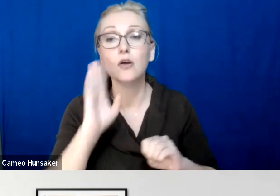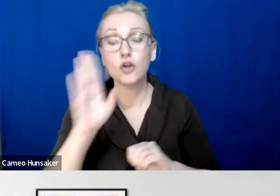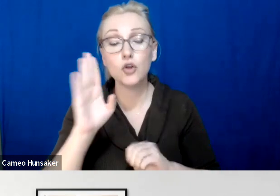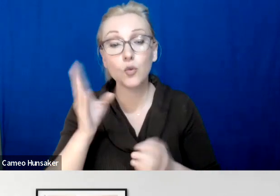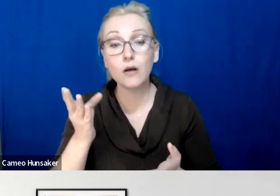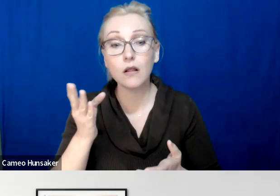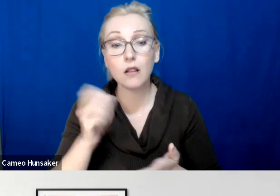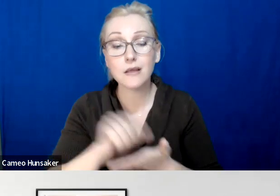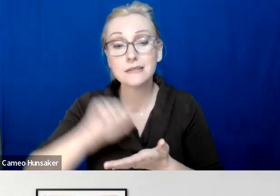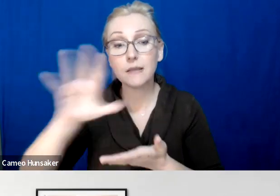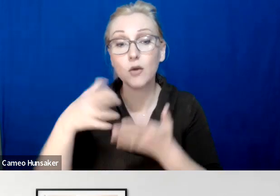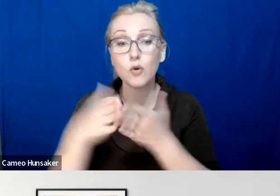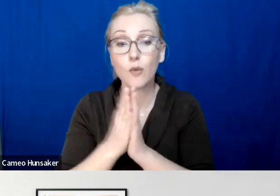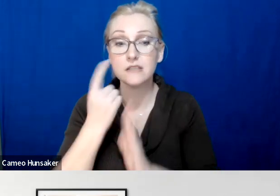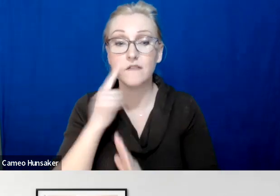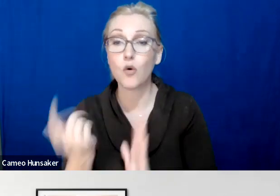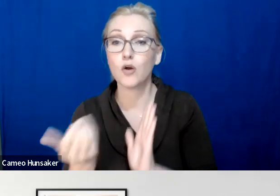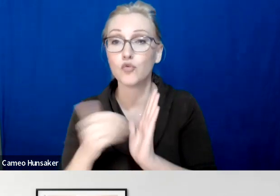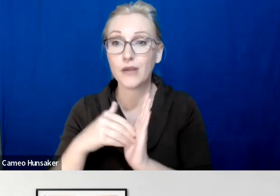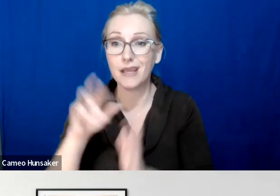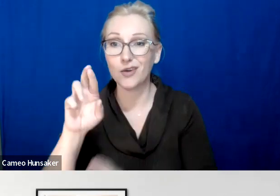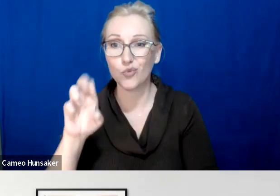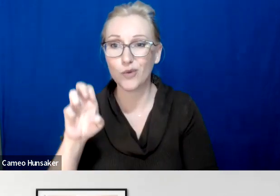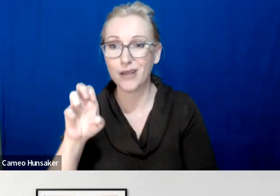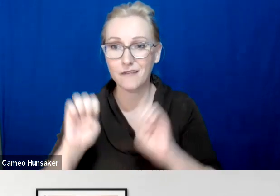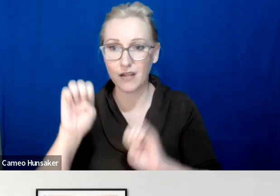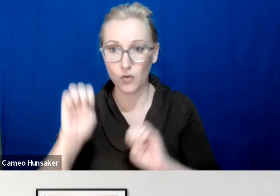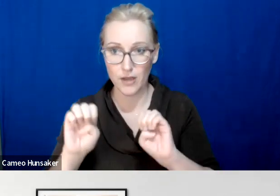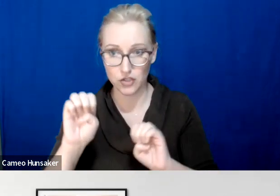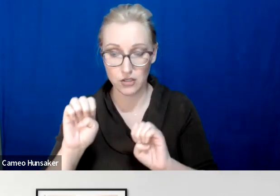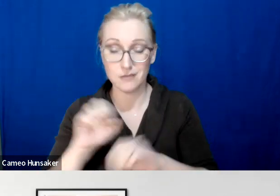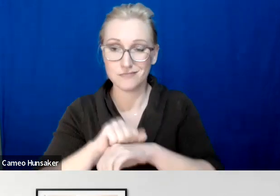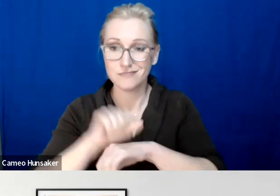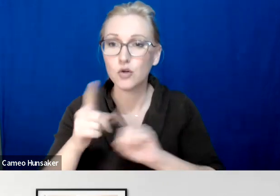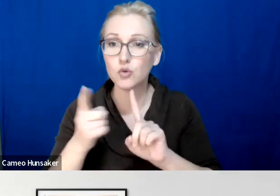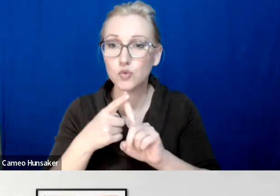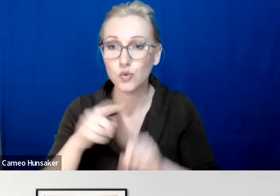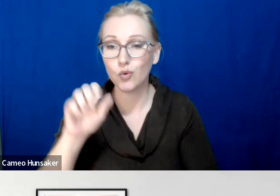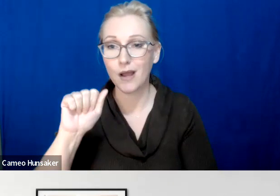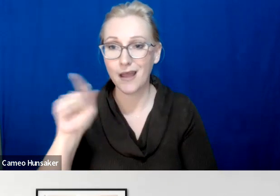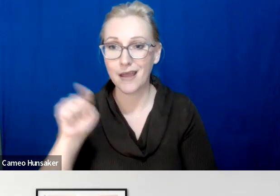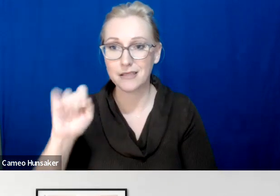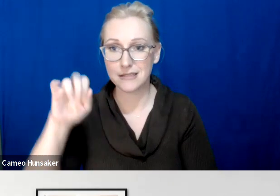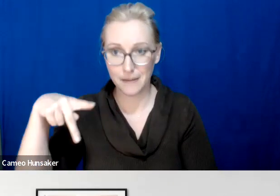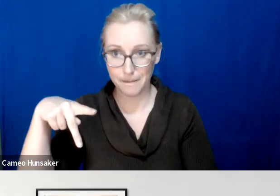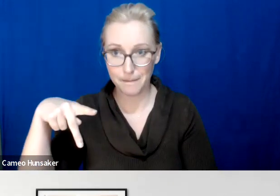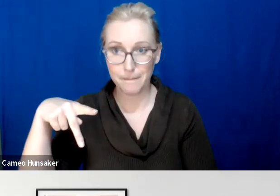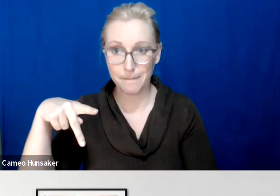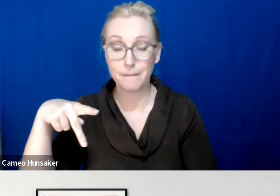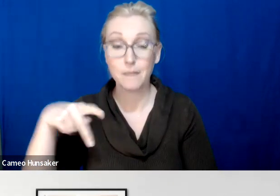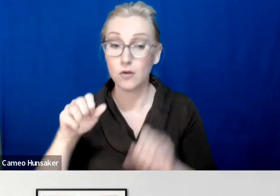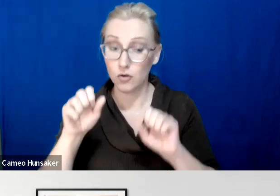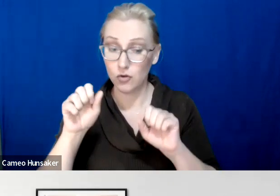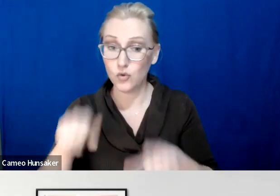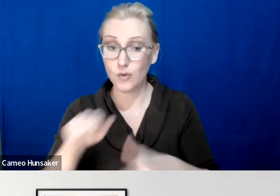reevaluation to AZIP, and that's the responsible agency. So you could submit that request